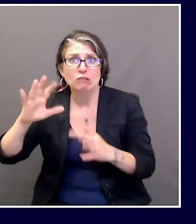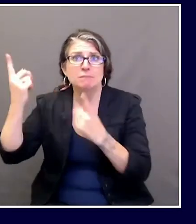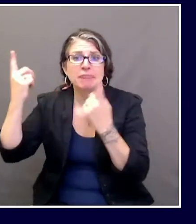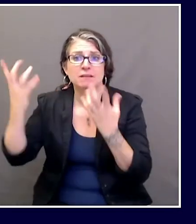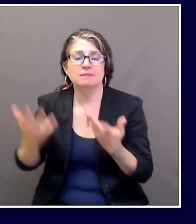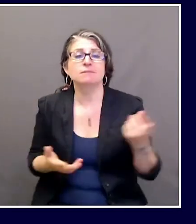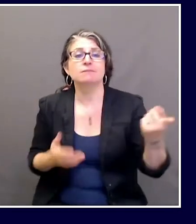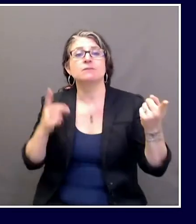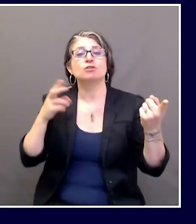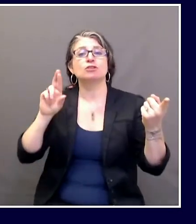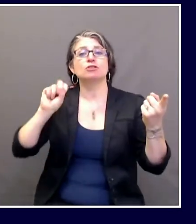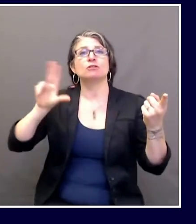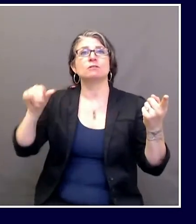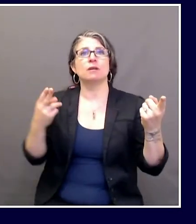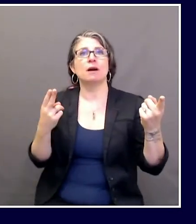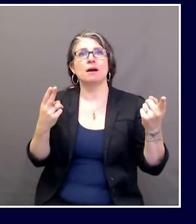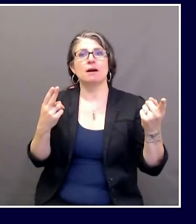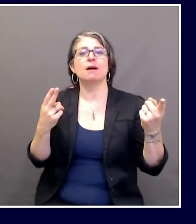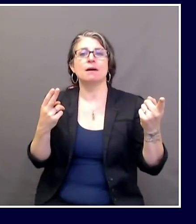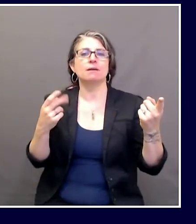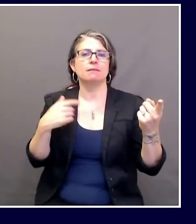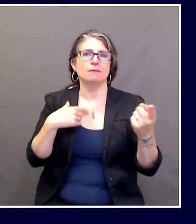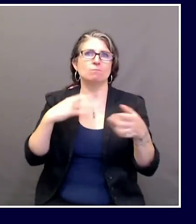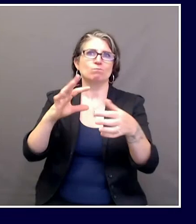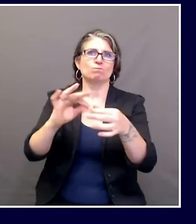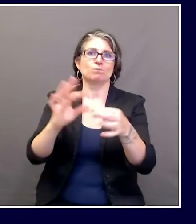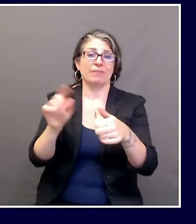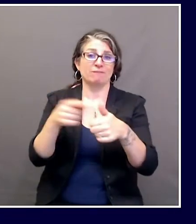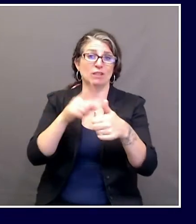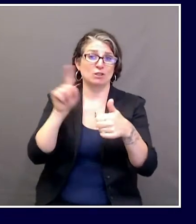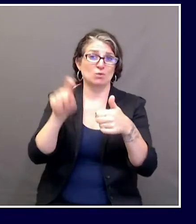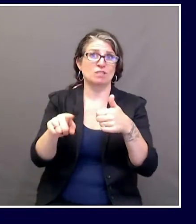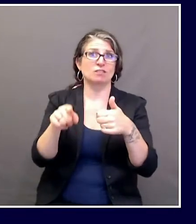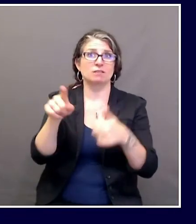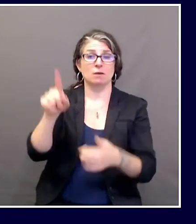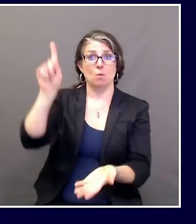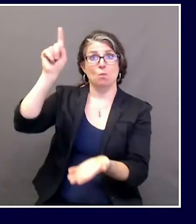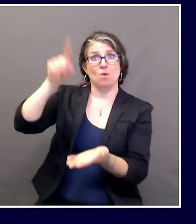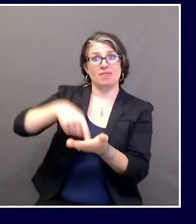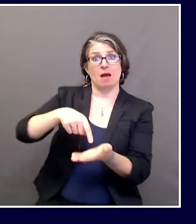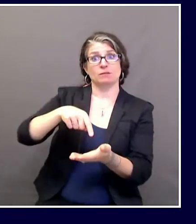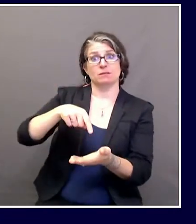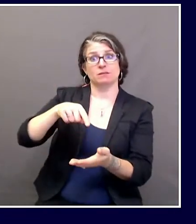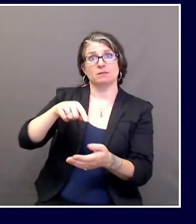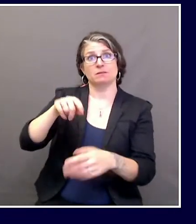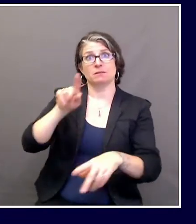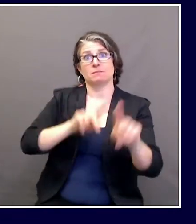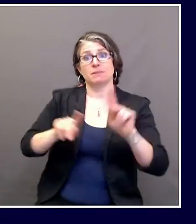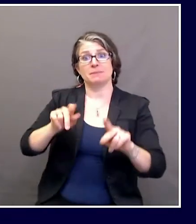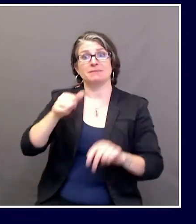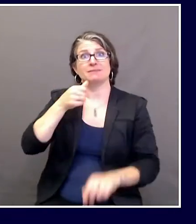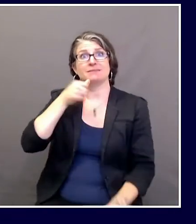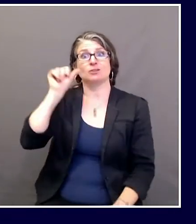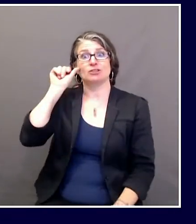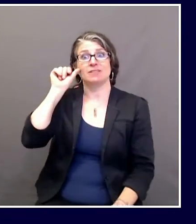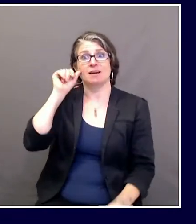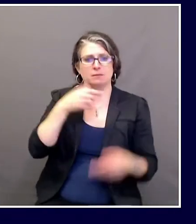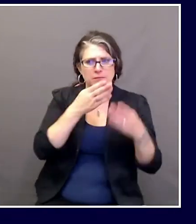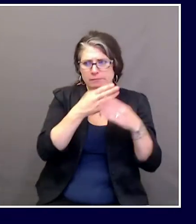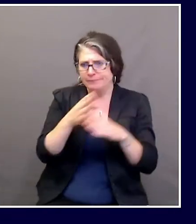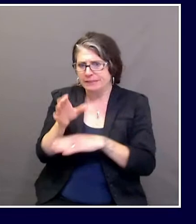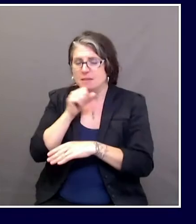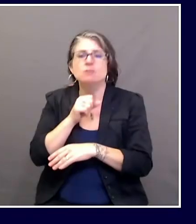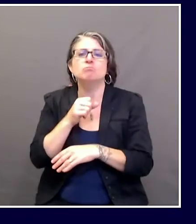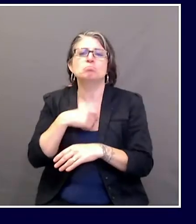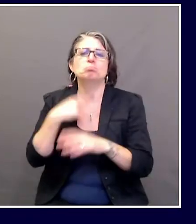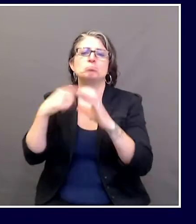age breakdowns of those newer folks. In recent days, though, and I think your question suggested this, in recent days, a large part